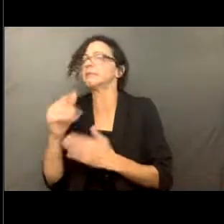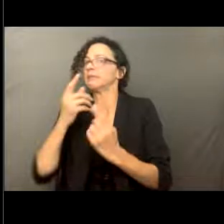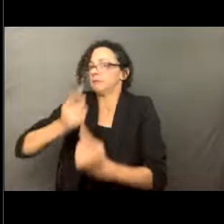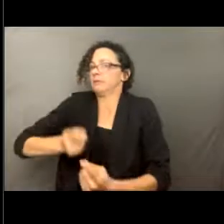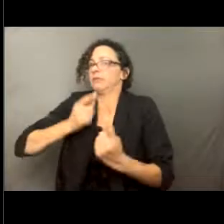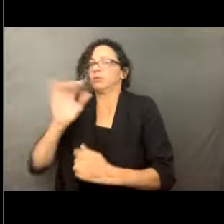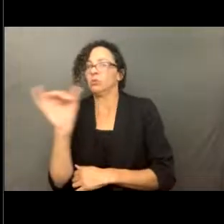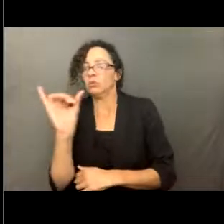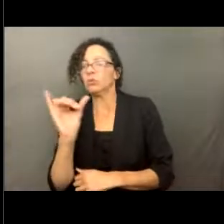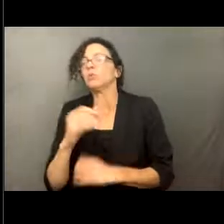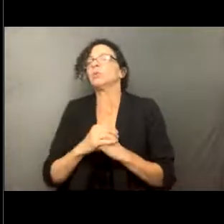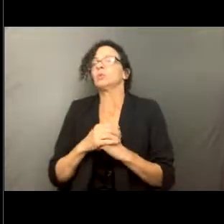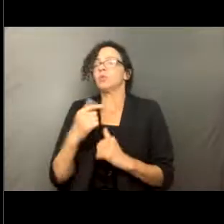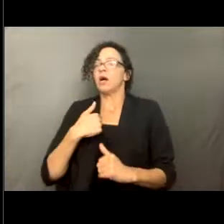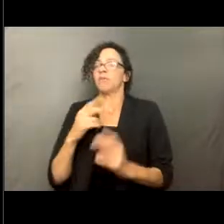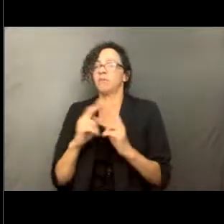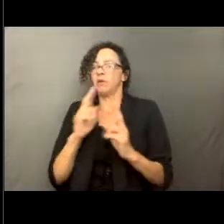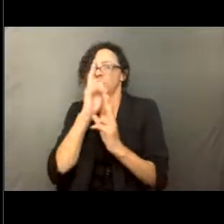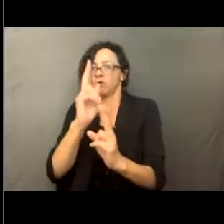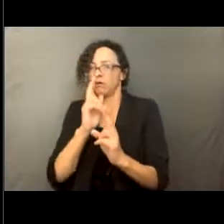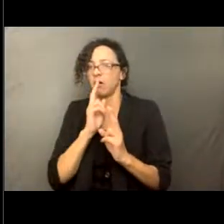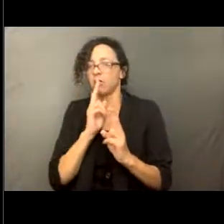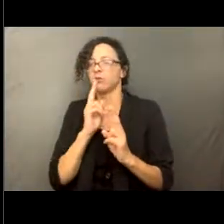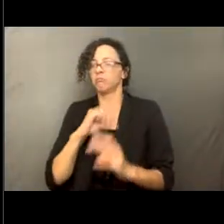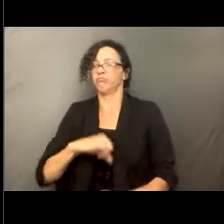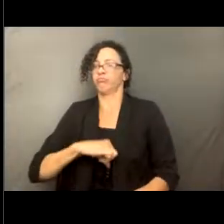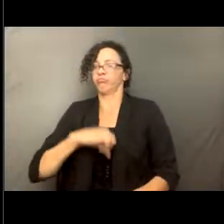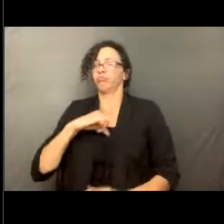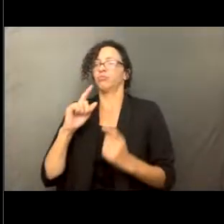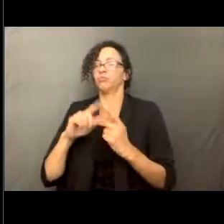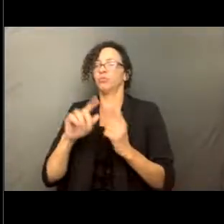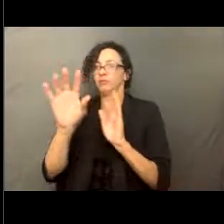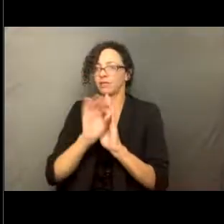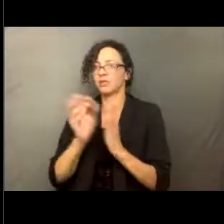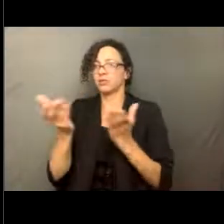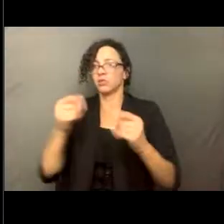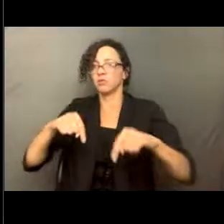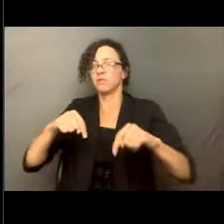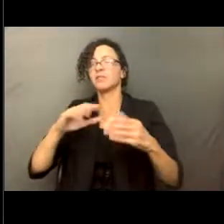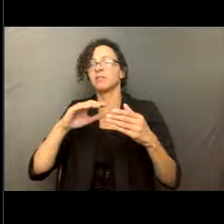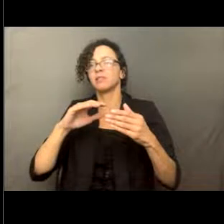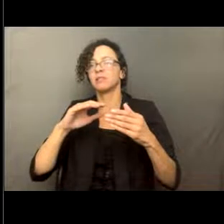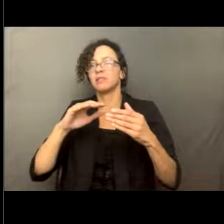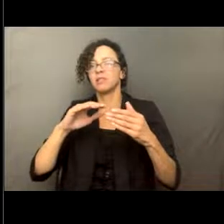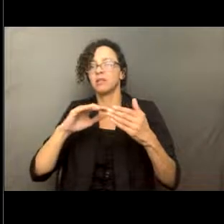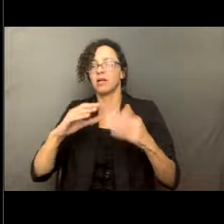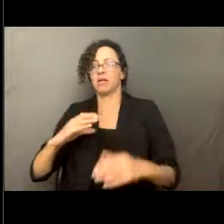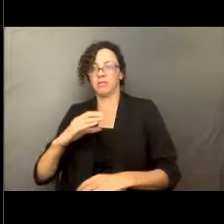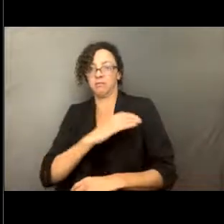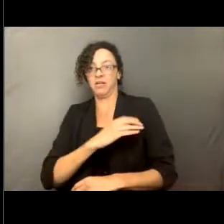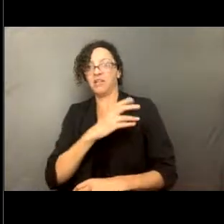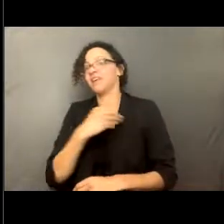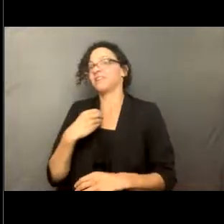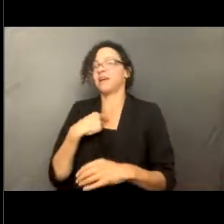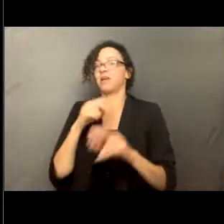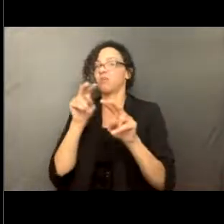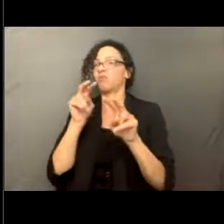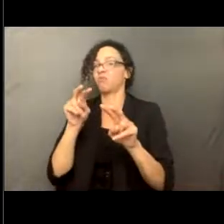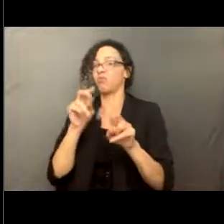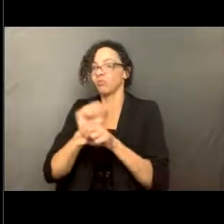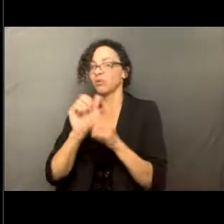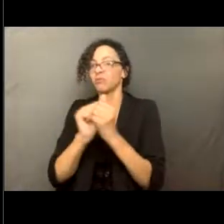together, I'm incredibly honored to be selected to serve on this committee, and I look forward to working with everyone. Thank you. We're looking